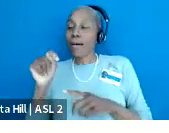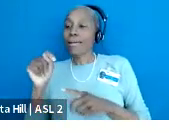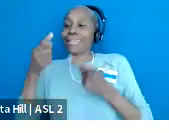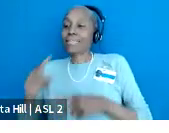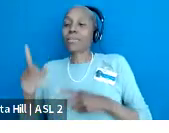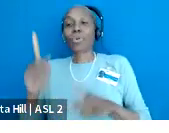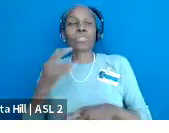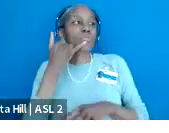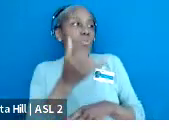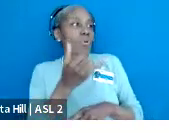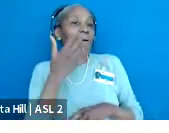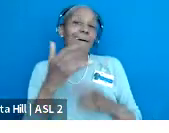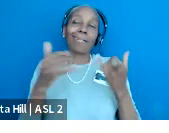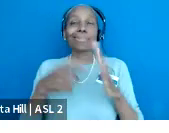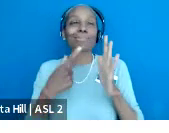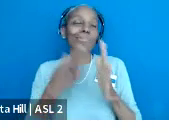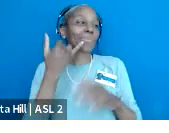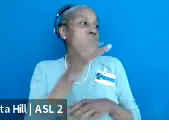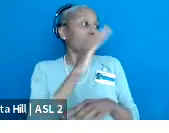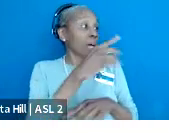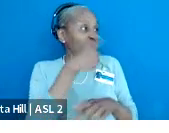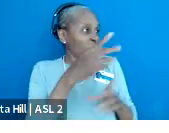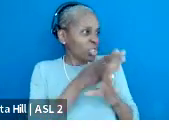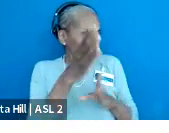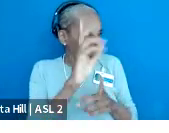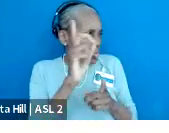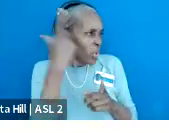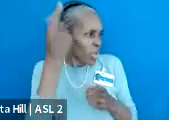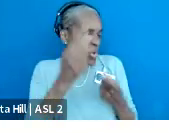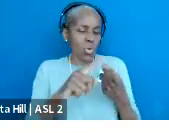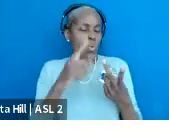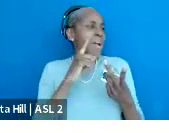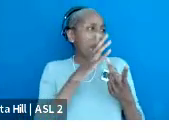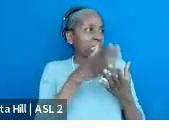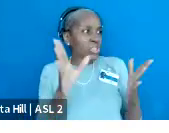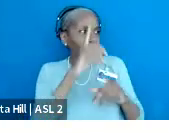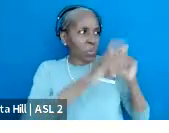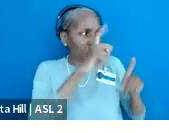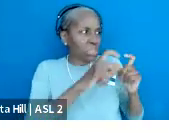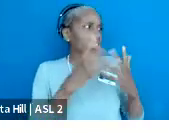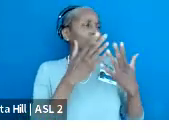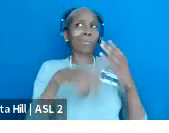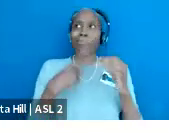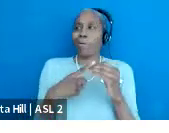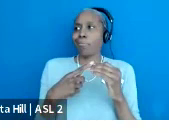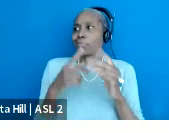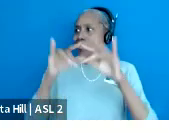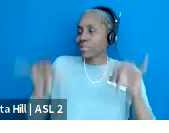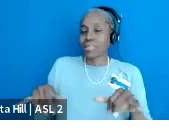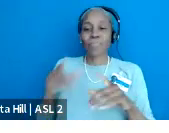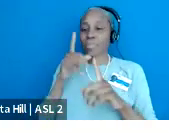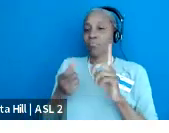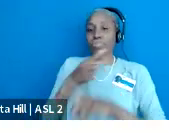someone called, or a hotline. So sometimes people call and ask for directions, have more general questions about the system, which are really